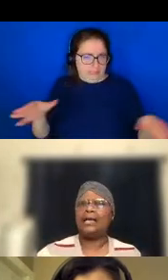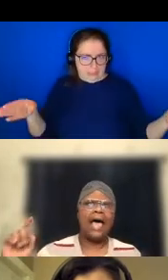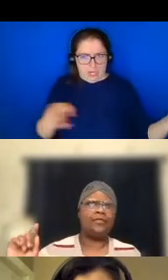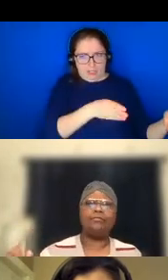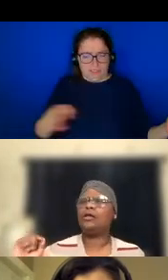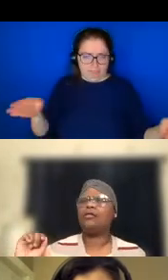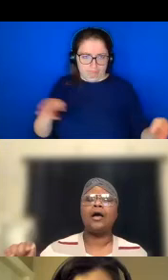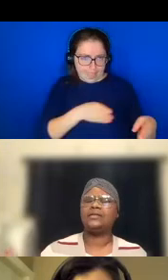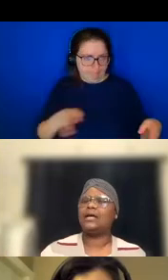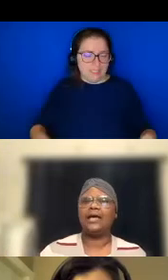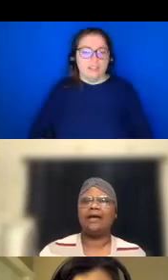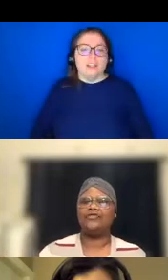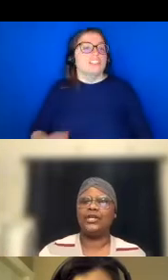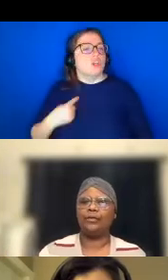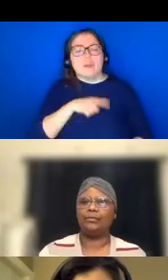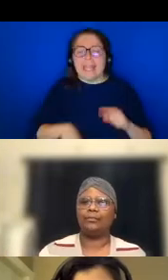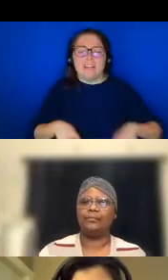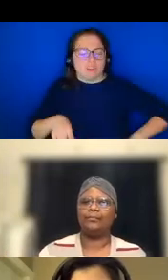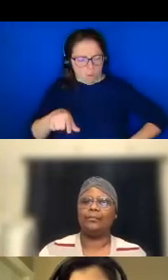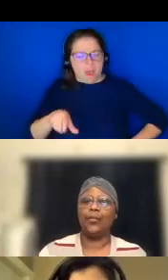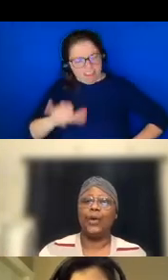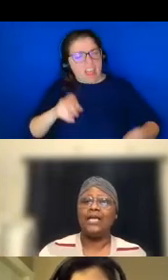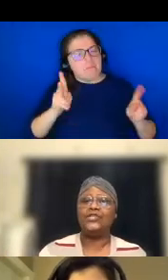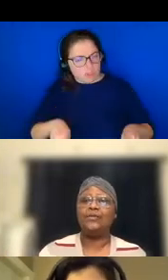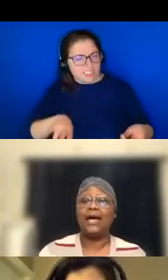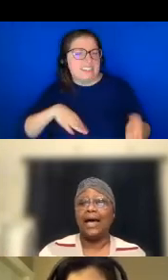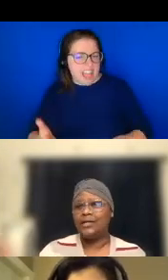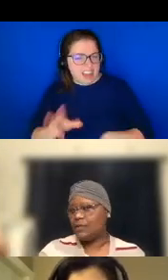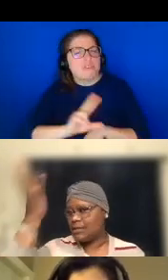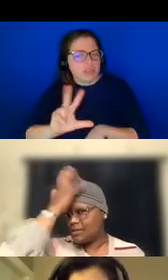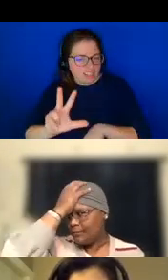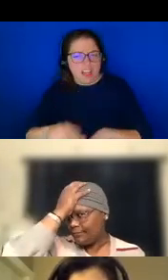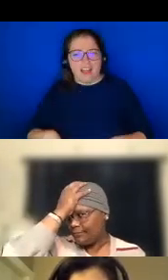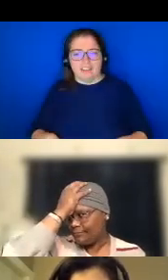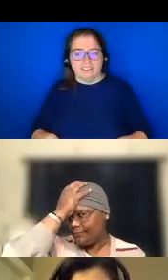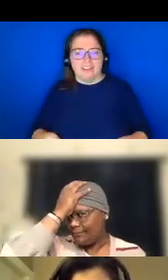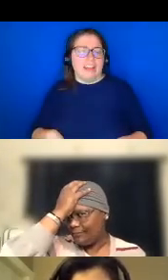died at 3 o'clock on Sunday afternoon. When they do that, I do this.